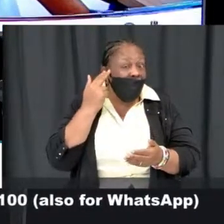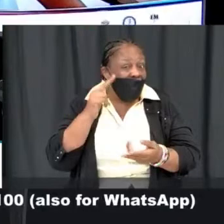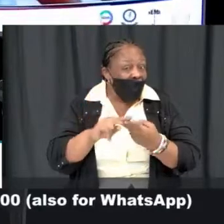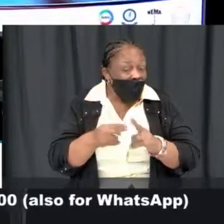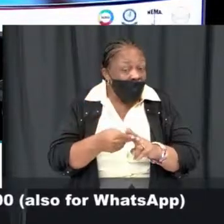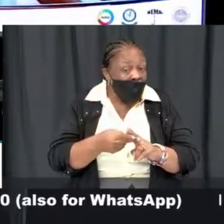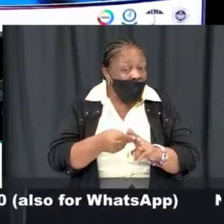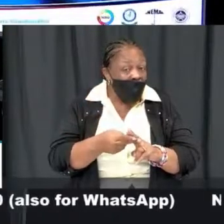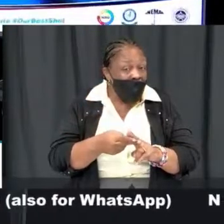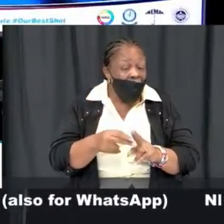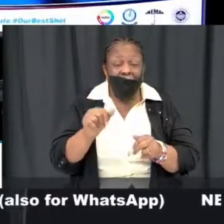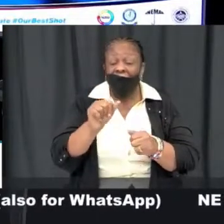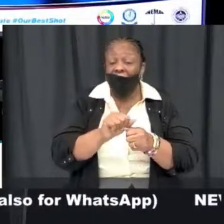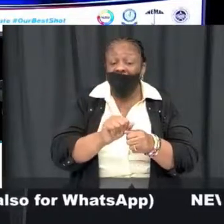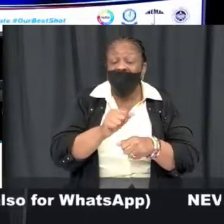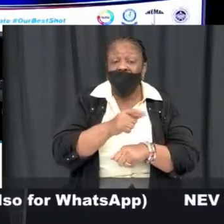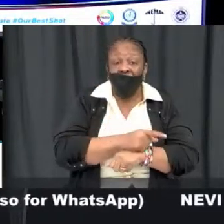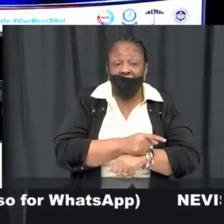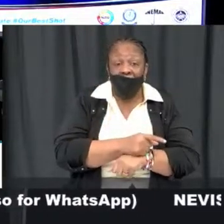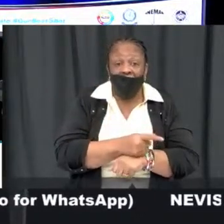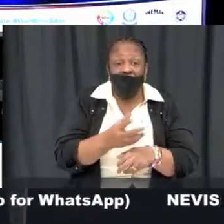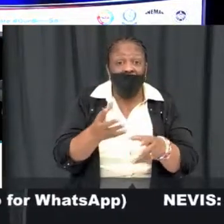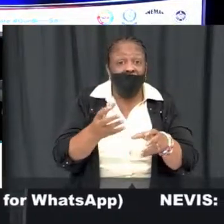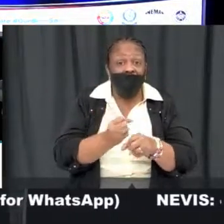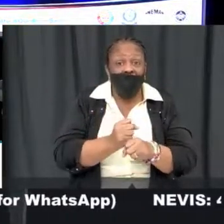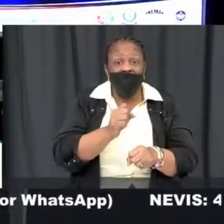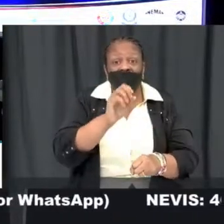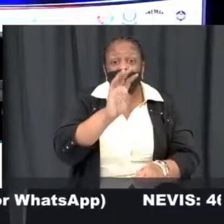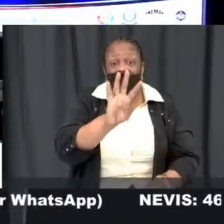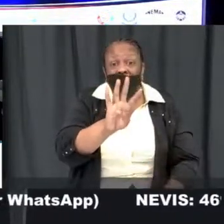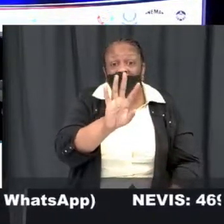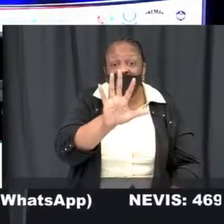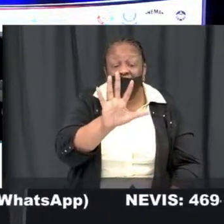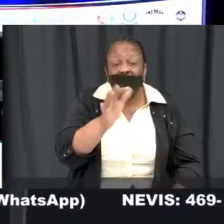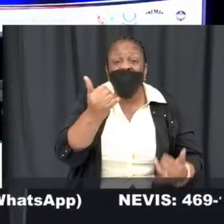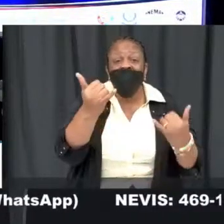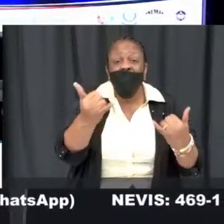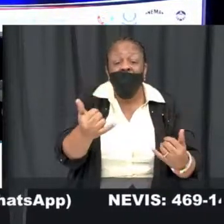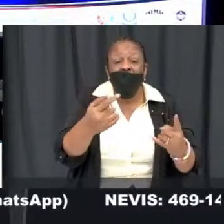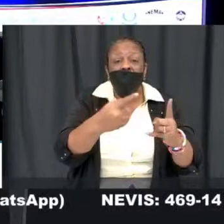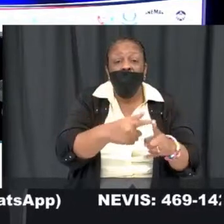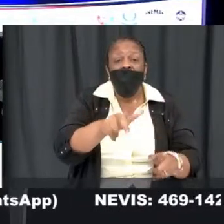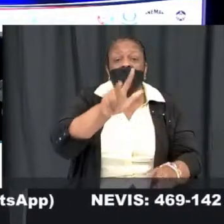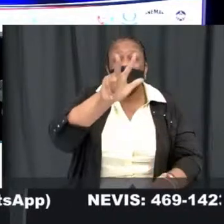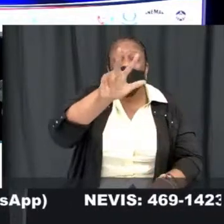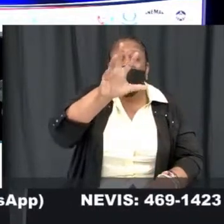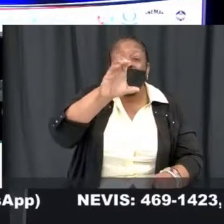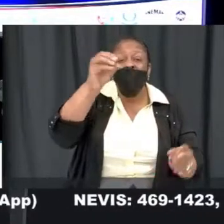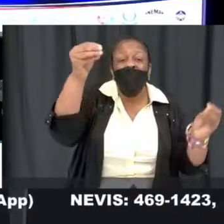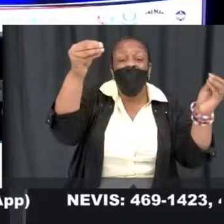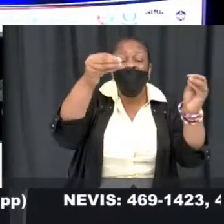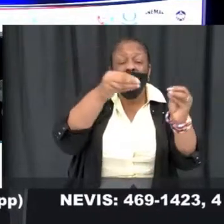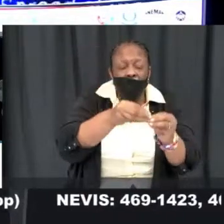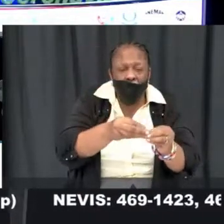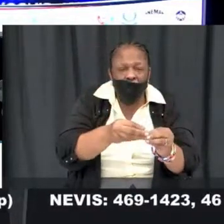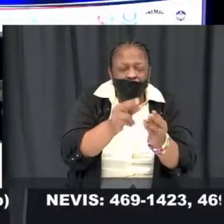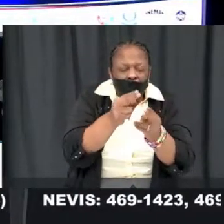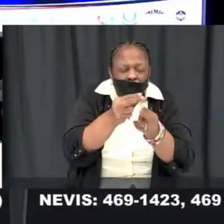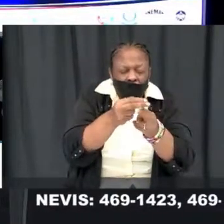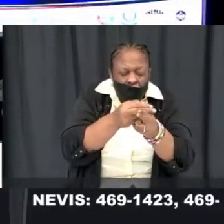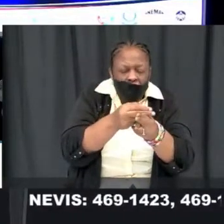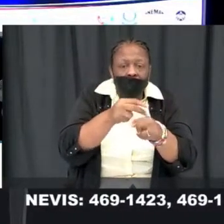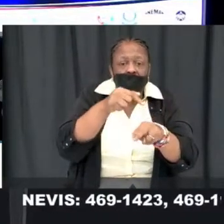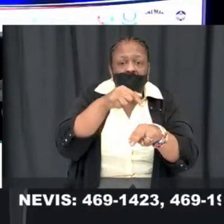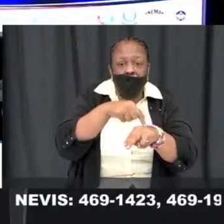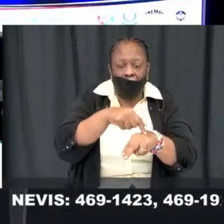every day. We have gone from 45 to over 300 cases in this short period of time.